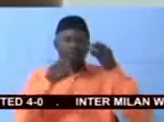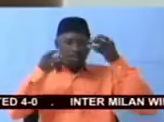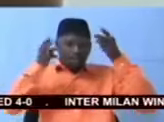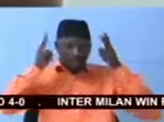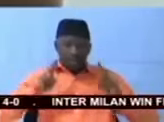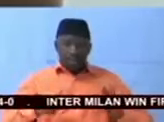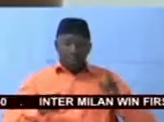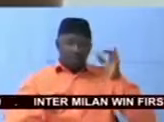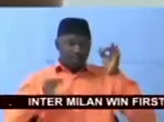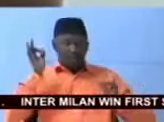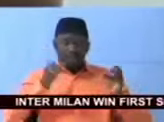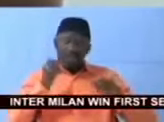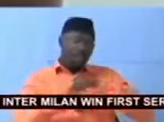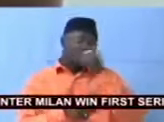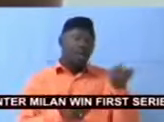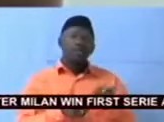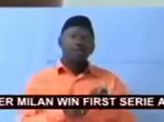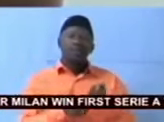executive.